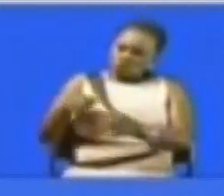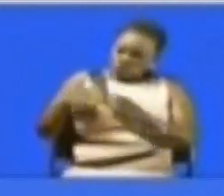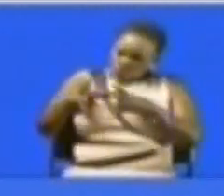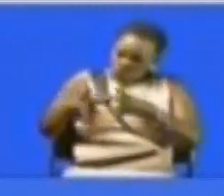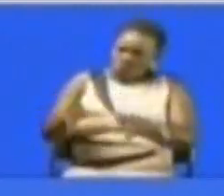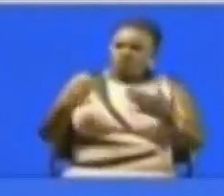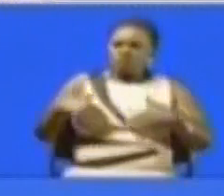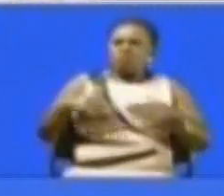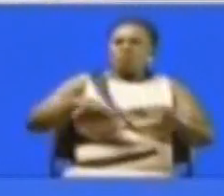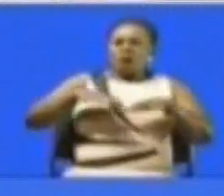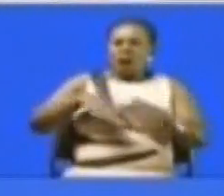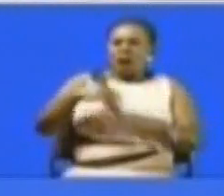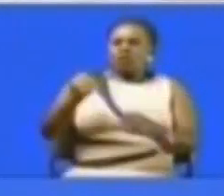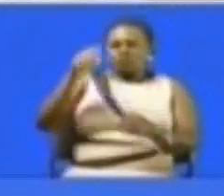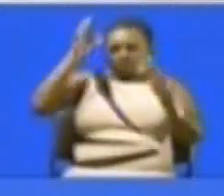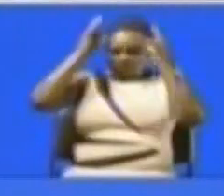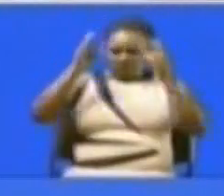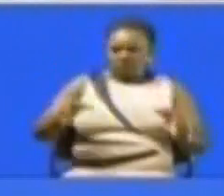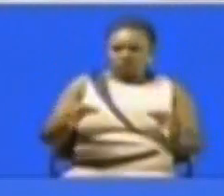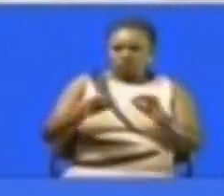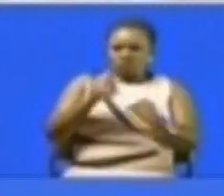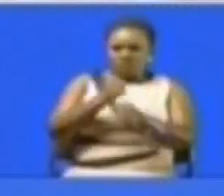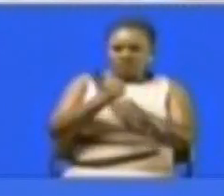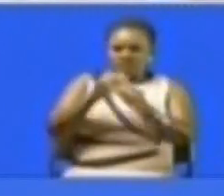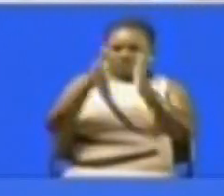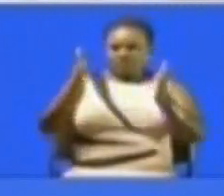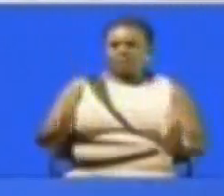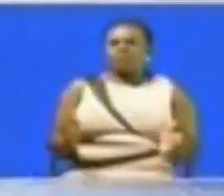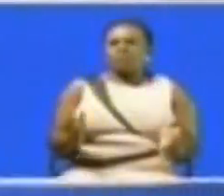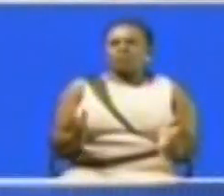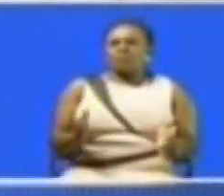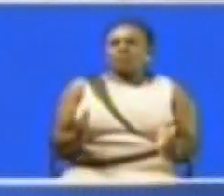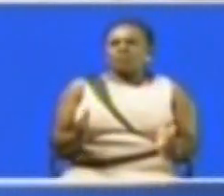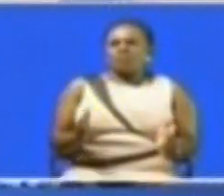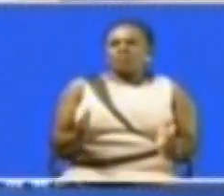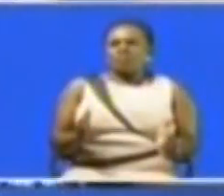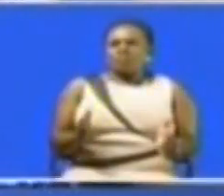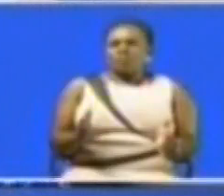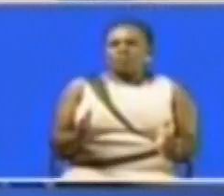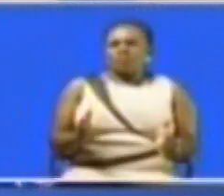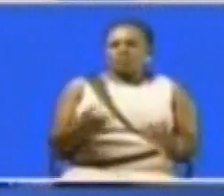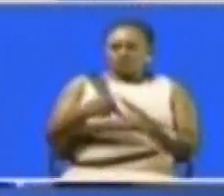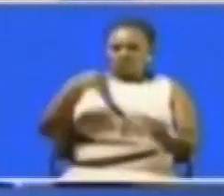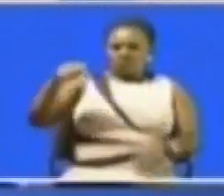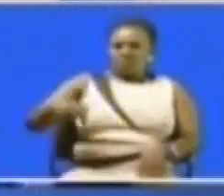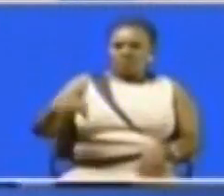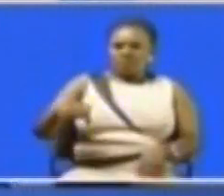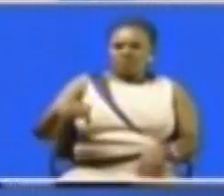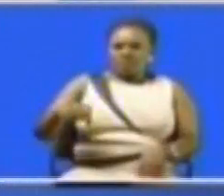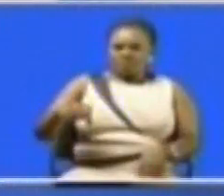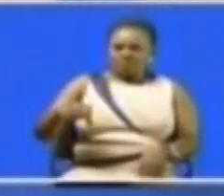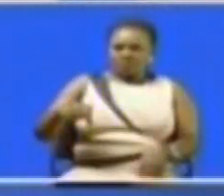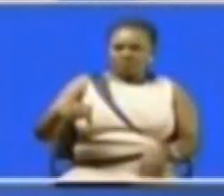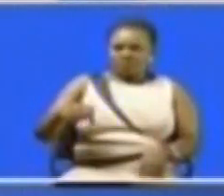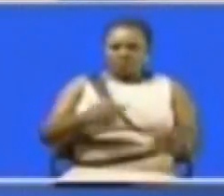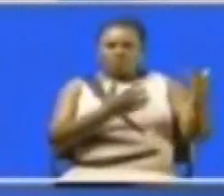people out of that decision-making table so that you sit there. And from here,